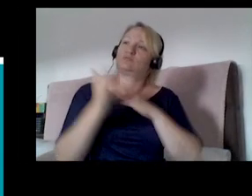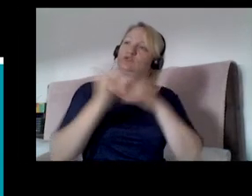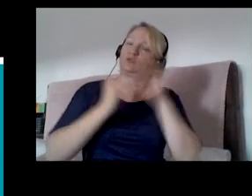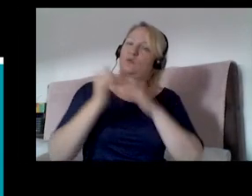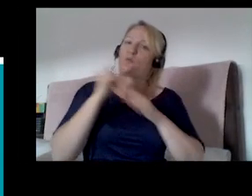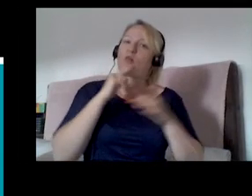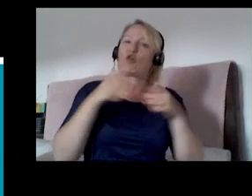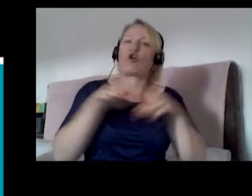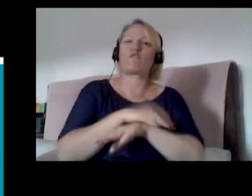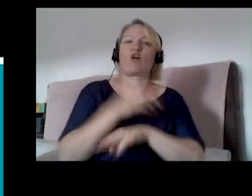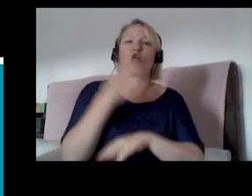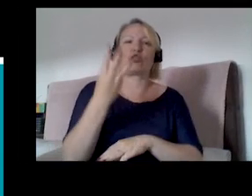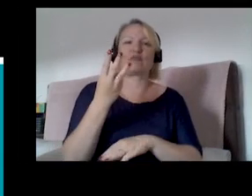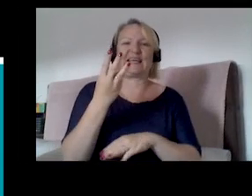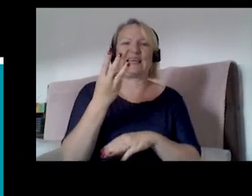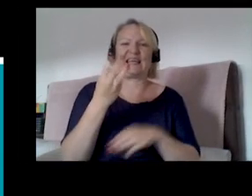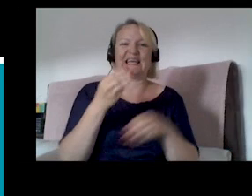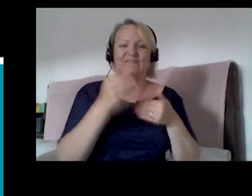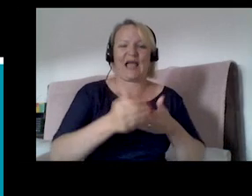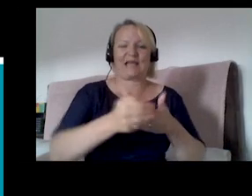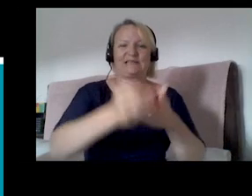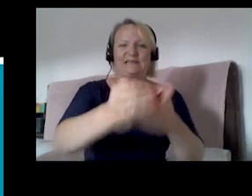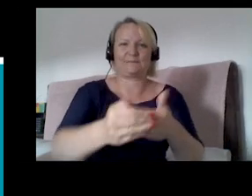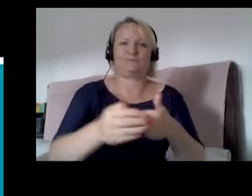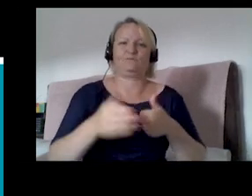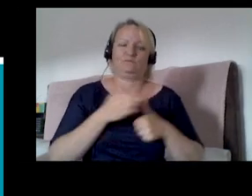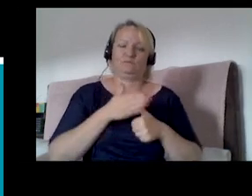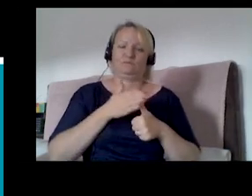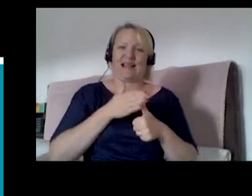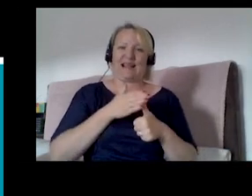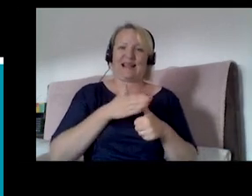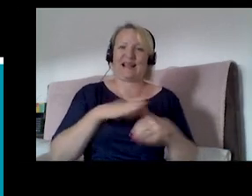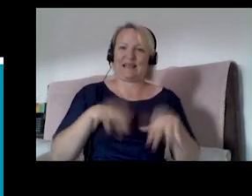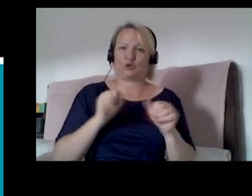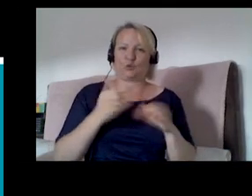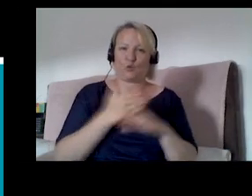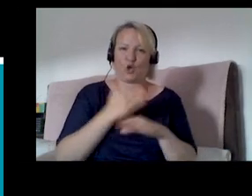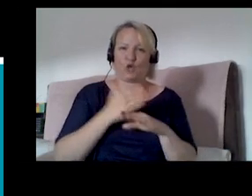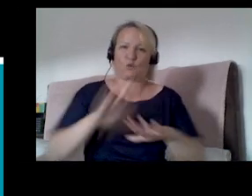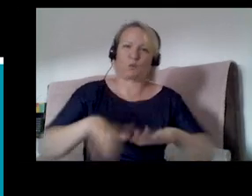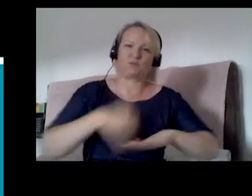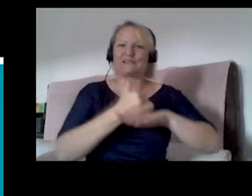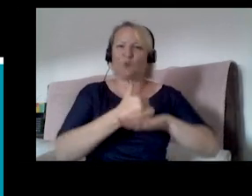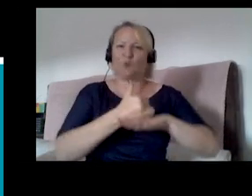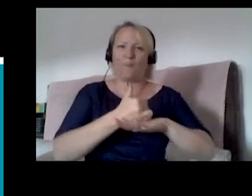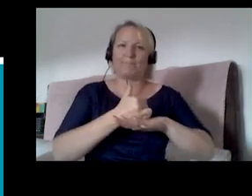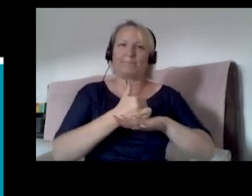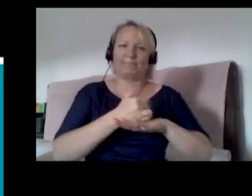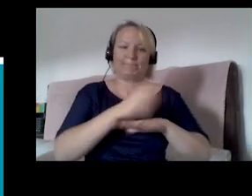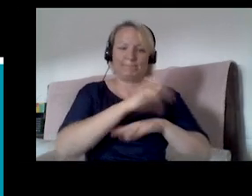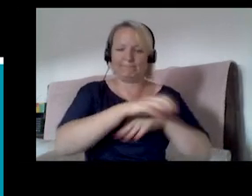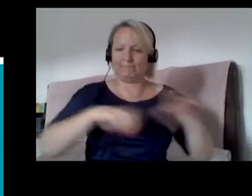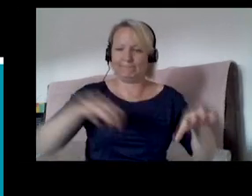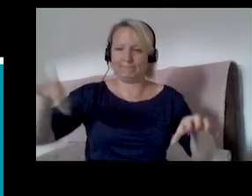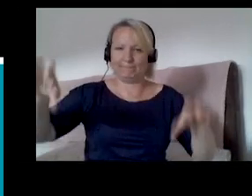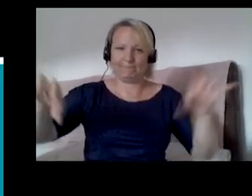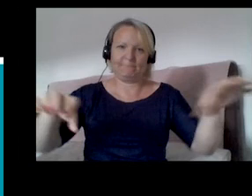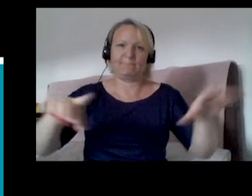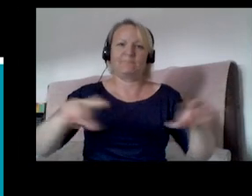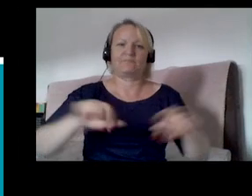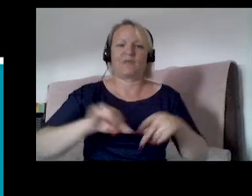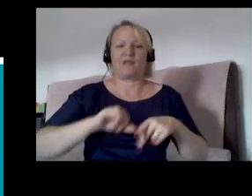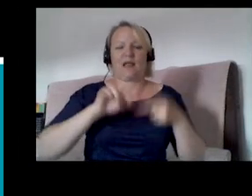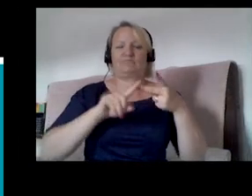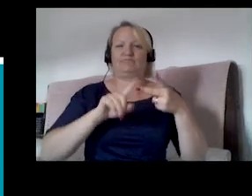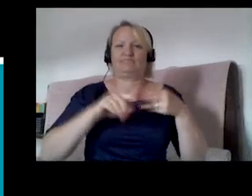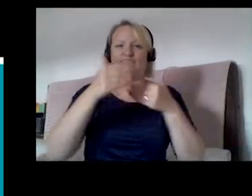Construction in each section would typically cover 3 main phases of work. This includes initial works, which involve setting up the